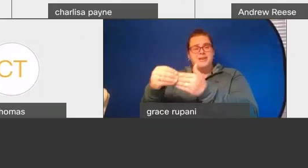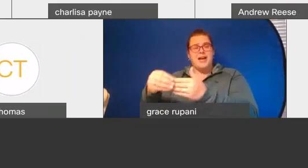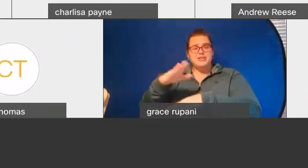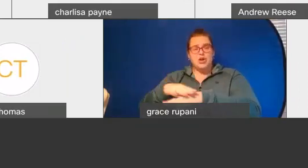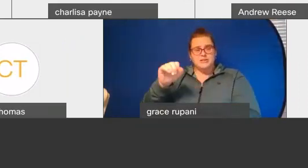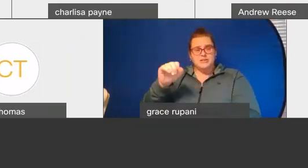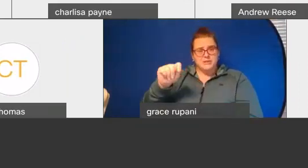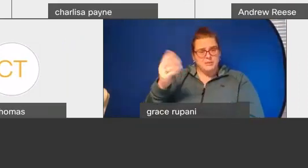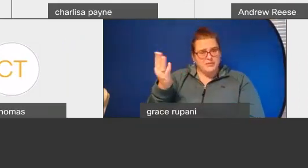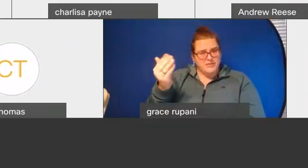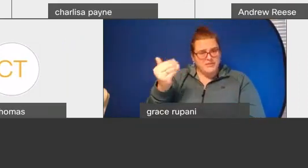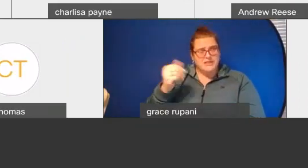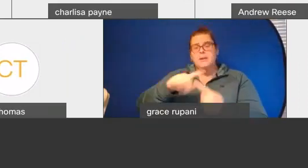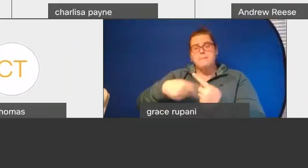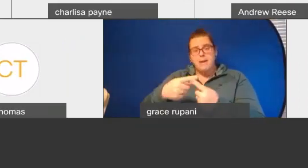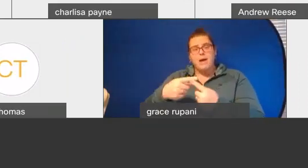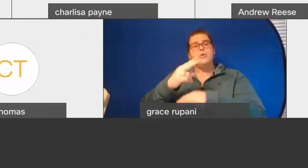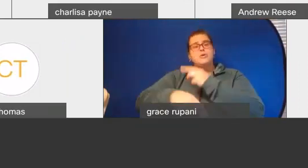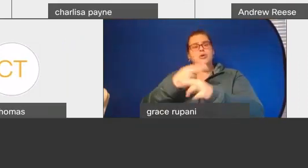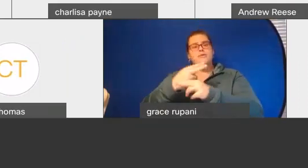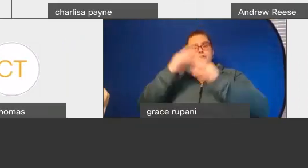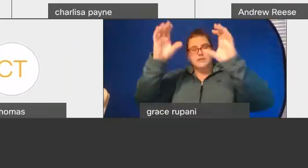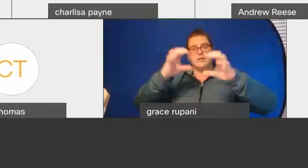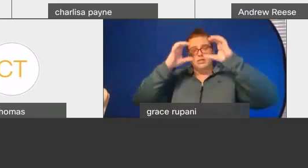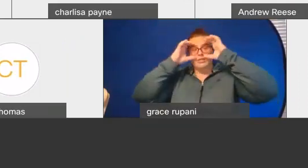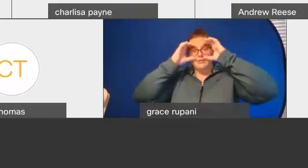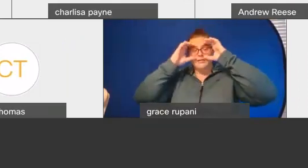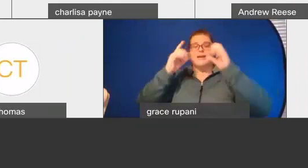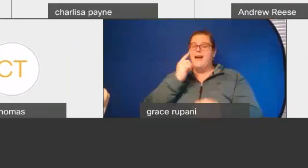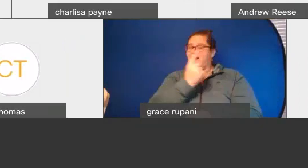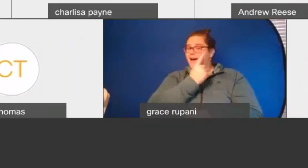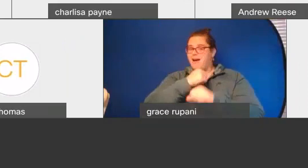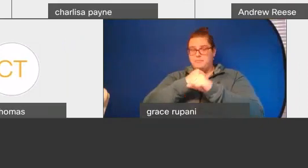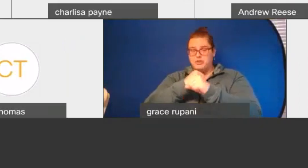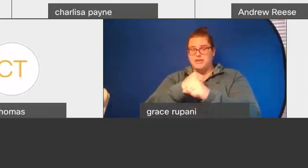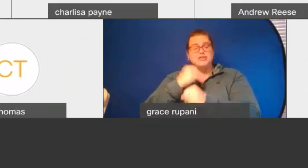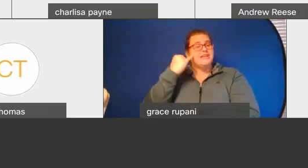are these required to be worn when providing direct support outdoors?